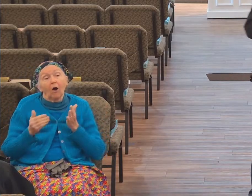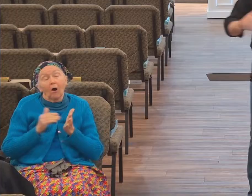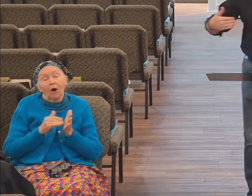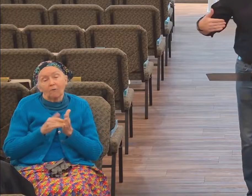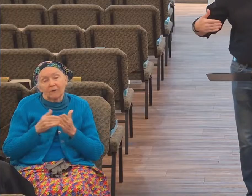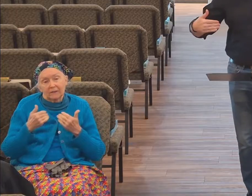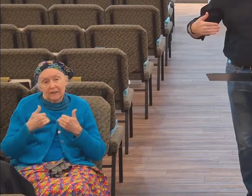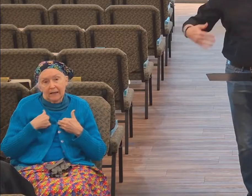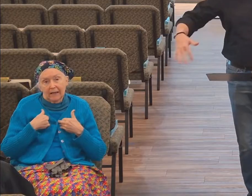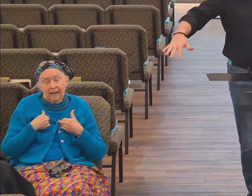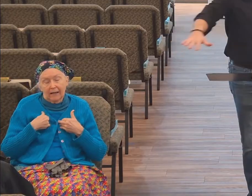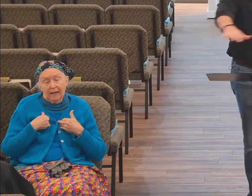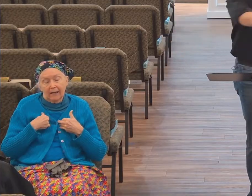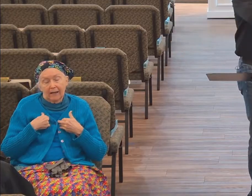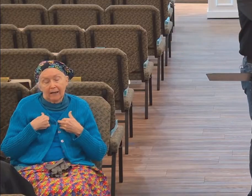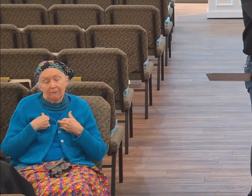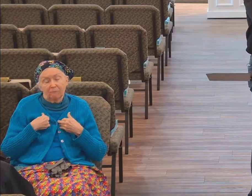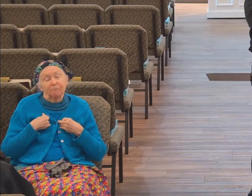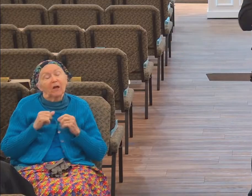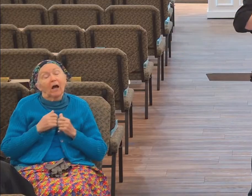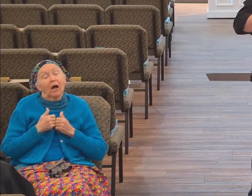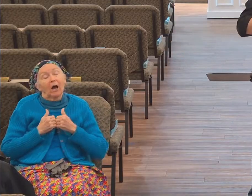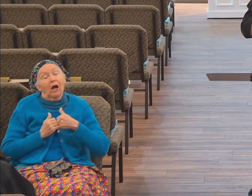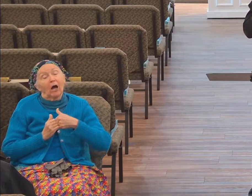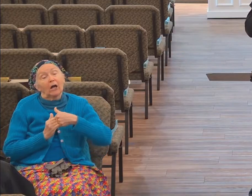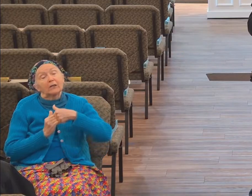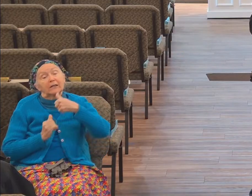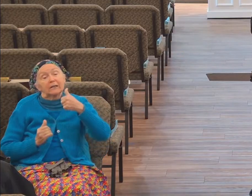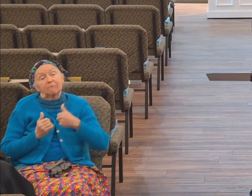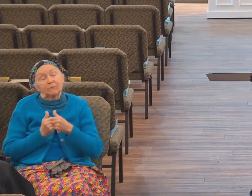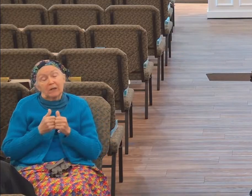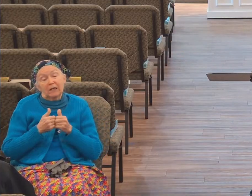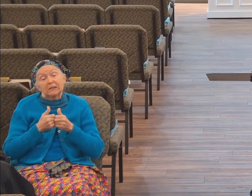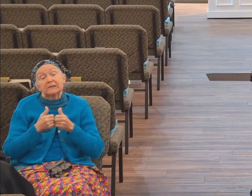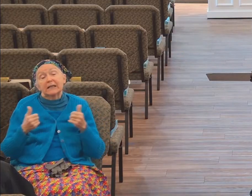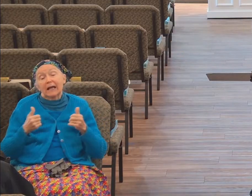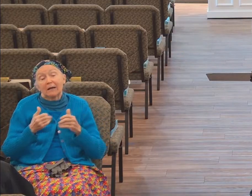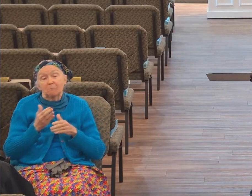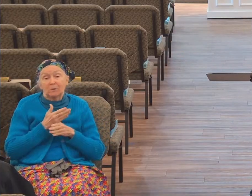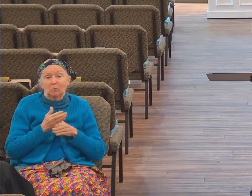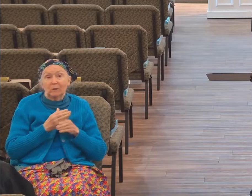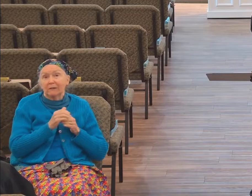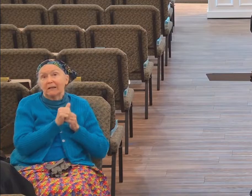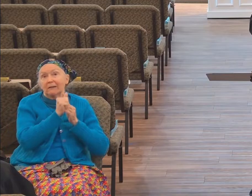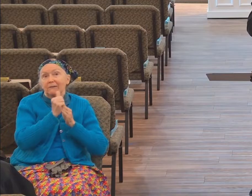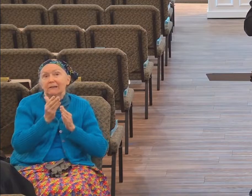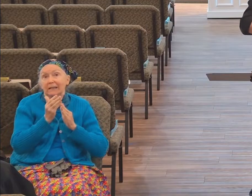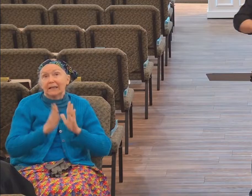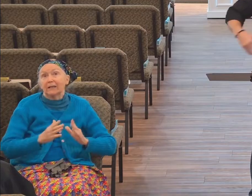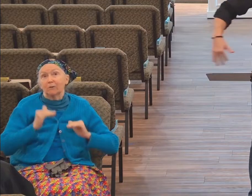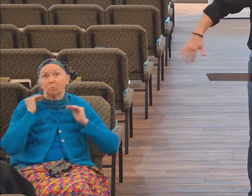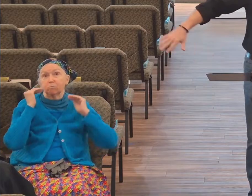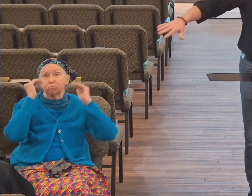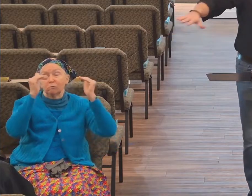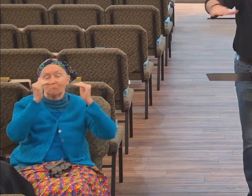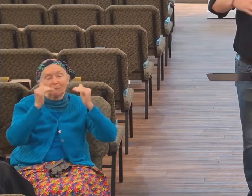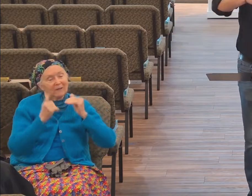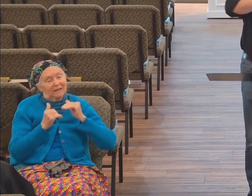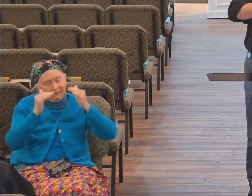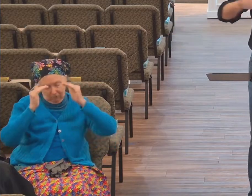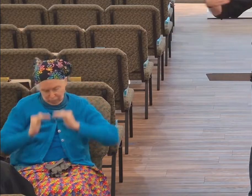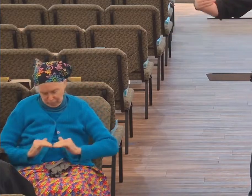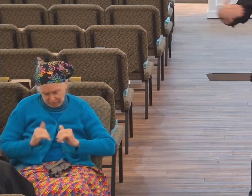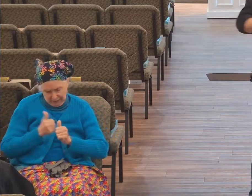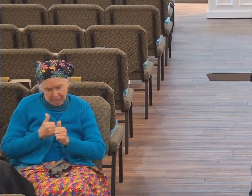the leader and everybody else. That's important to understand, okay? There would be a social gap between